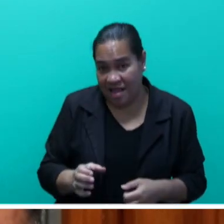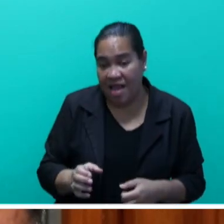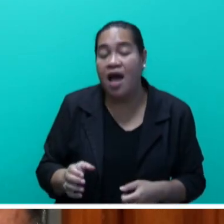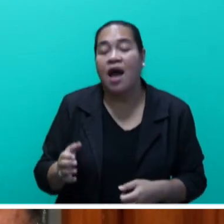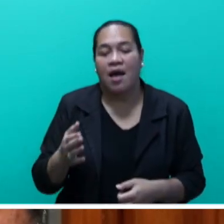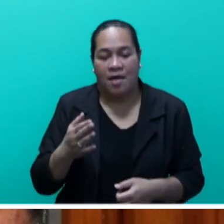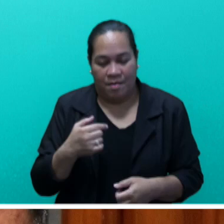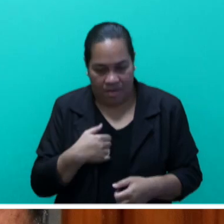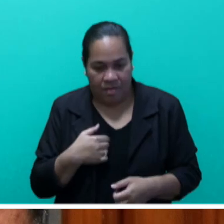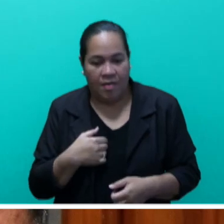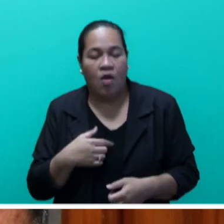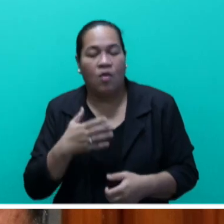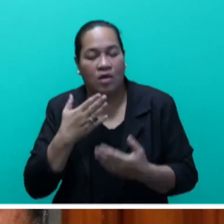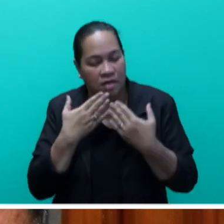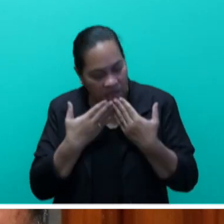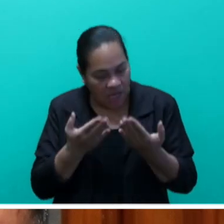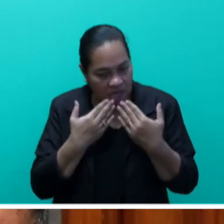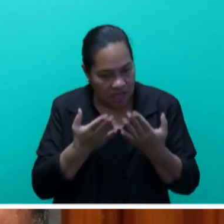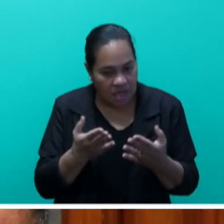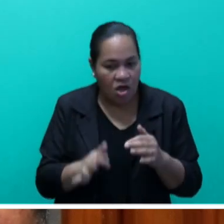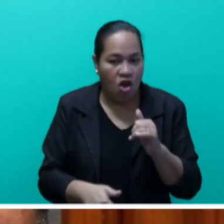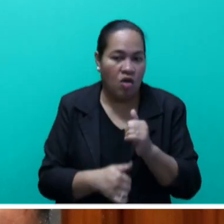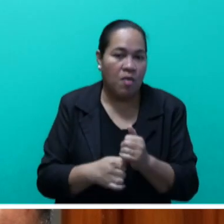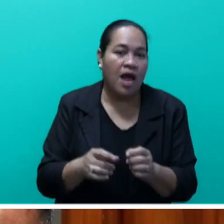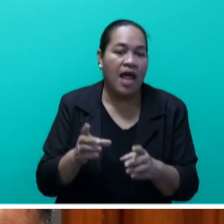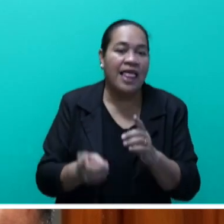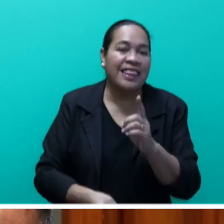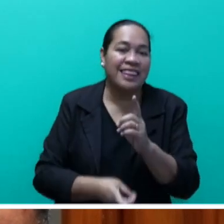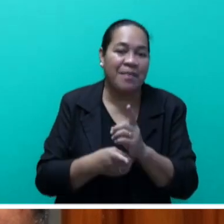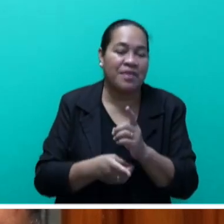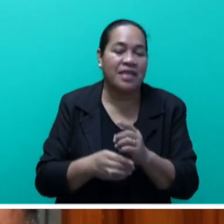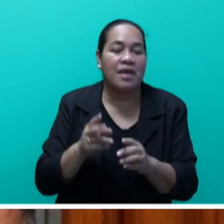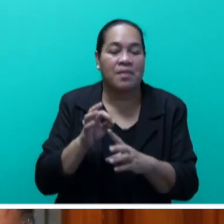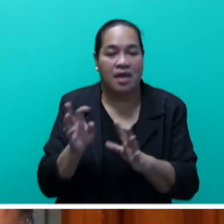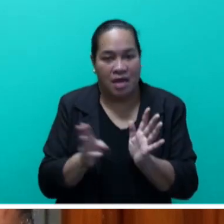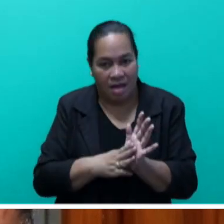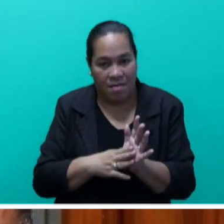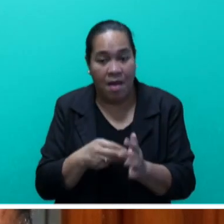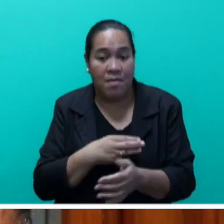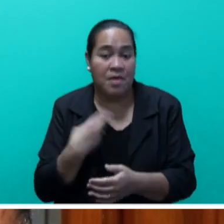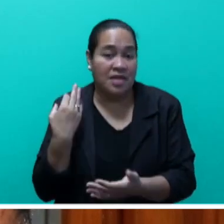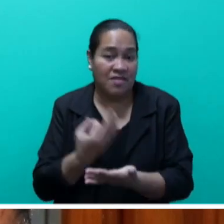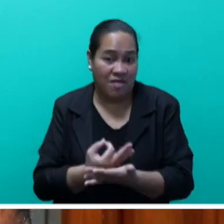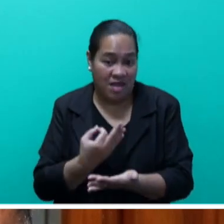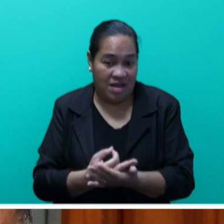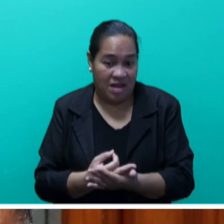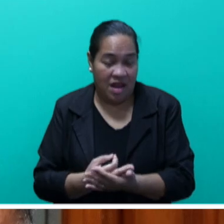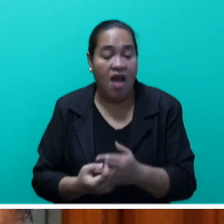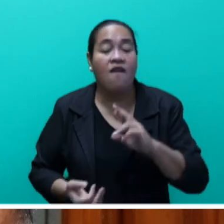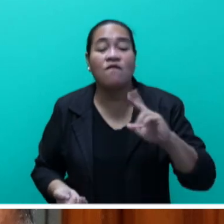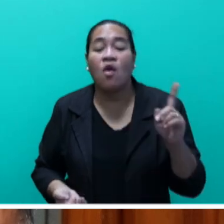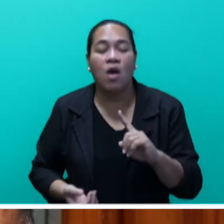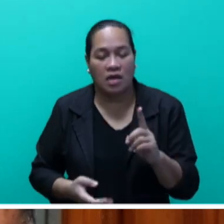Disaster Management, I would like to thank the Honourable Deputy Prime Minister and Minister for Finance and the coalition government for